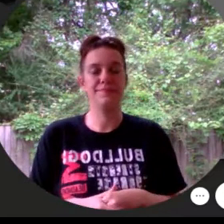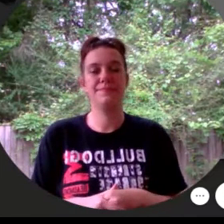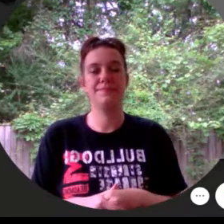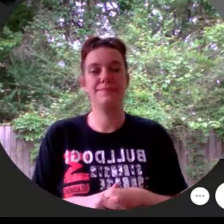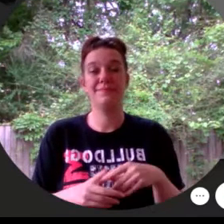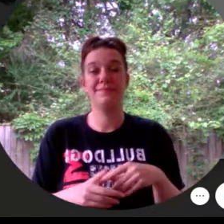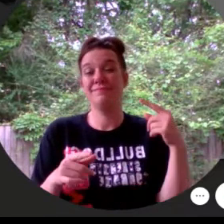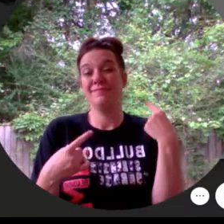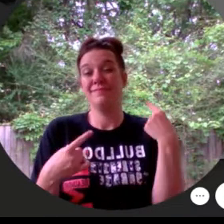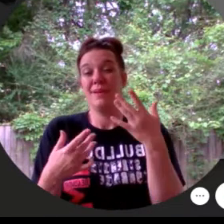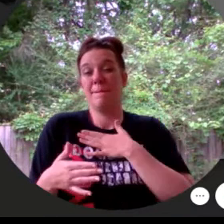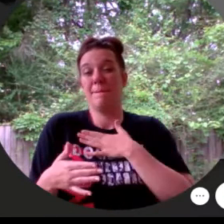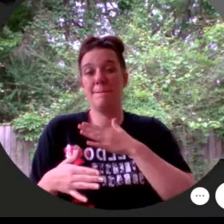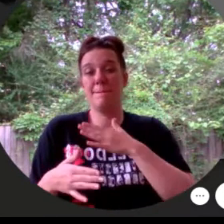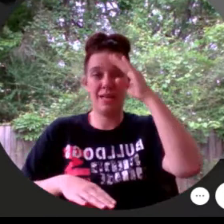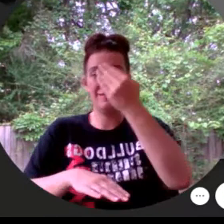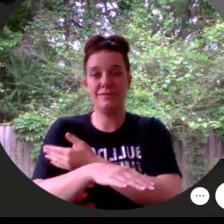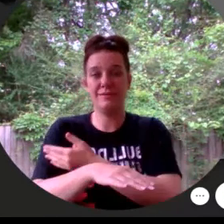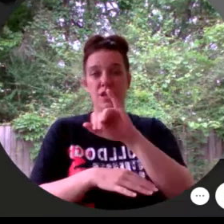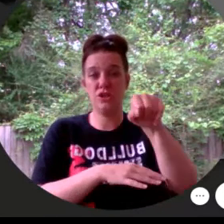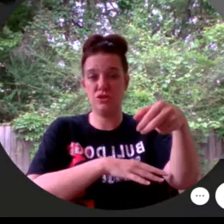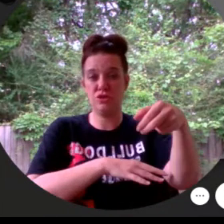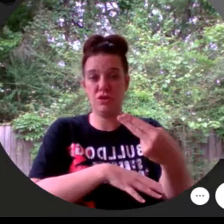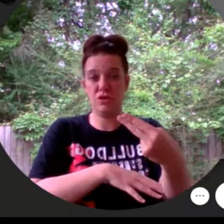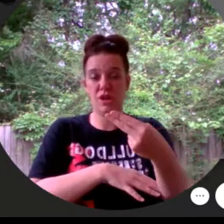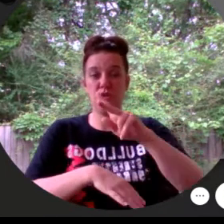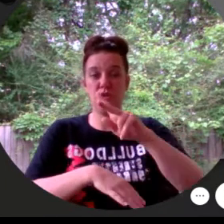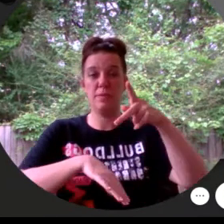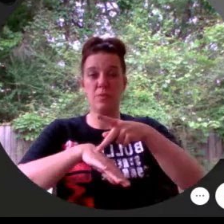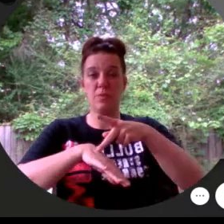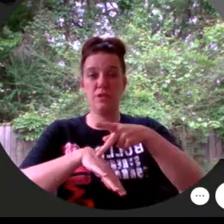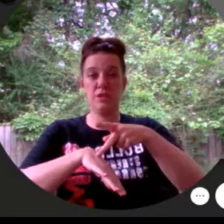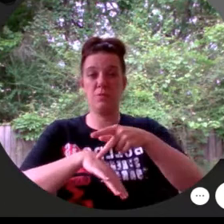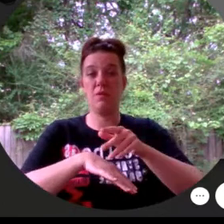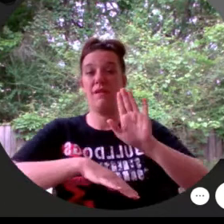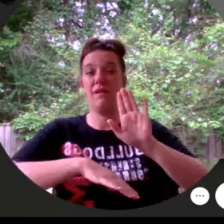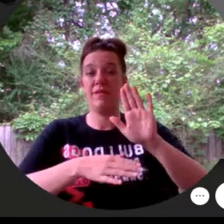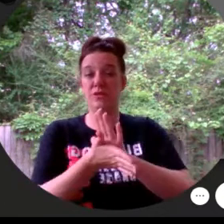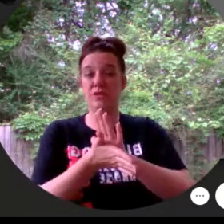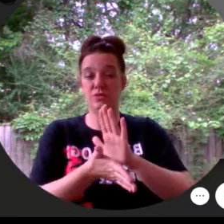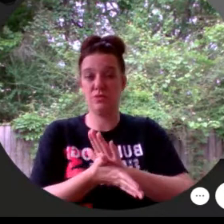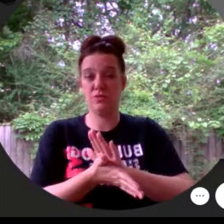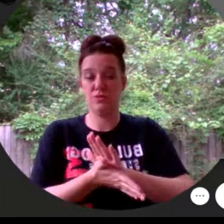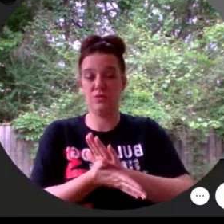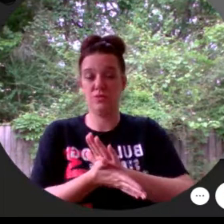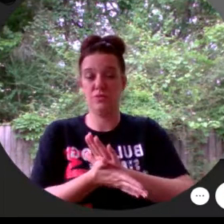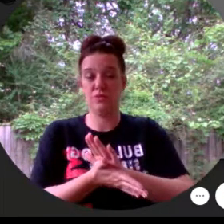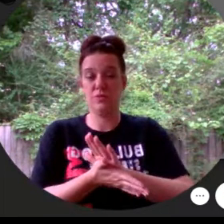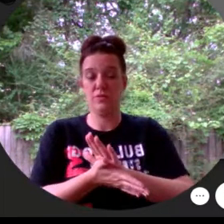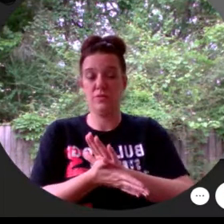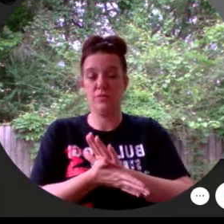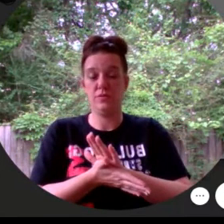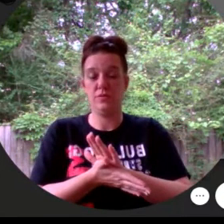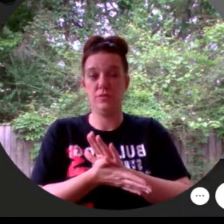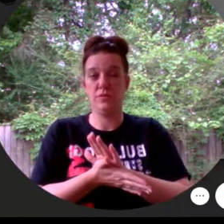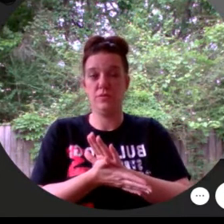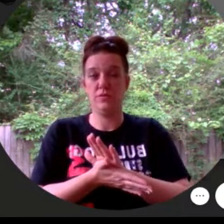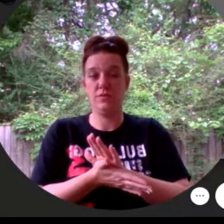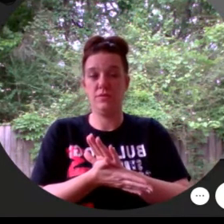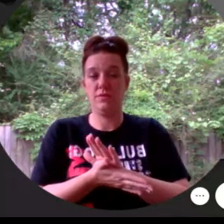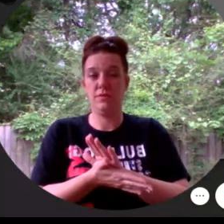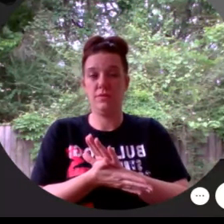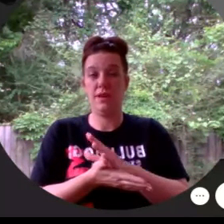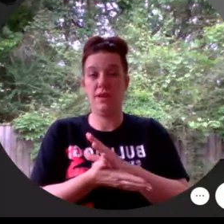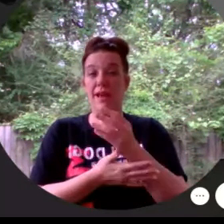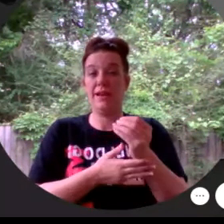Since my son Josh will be principal of his school and of